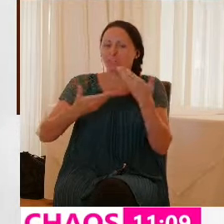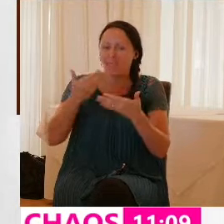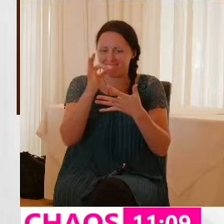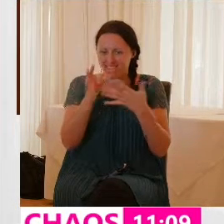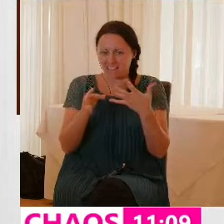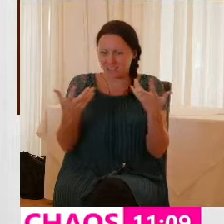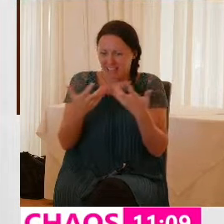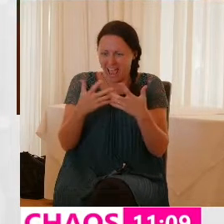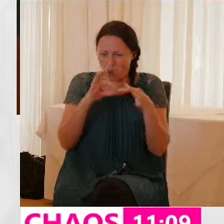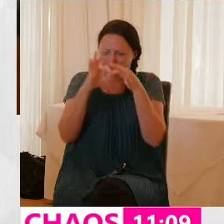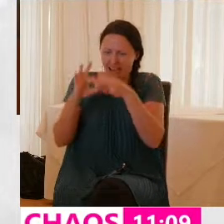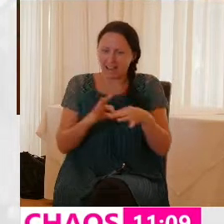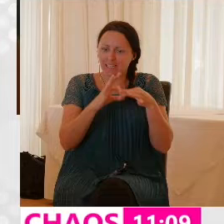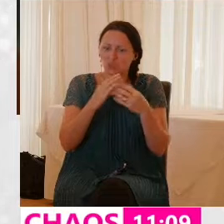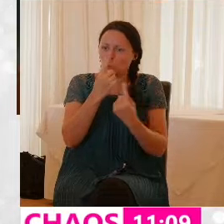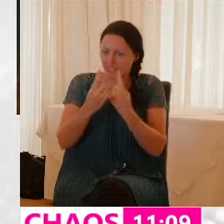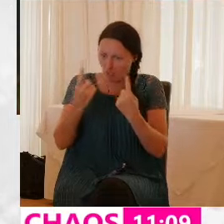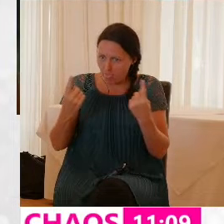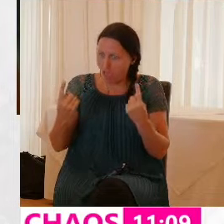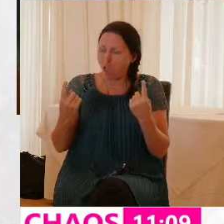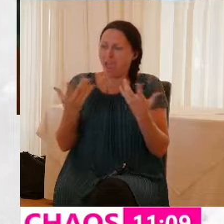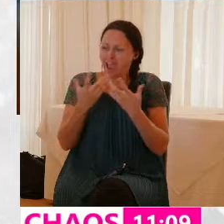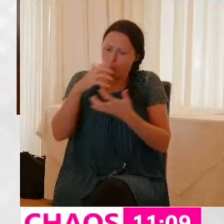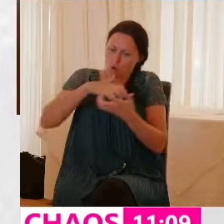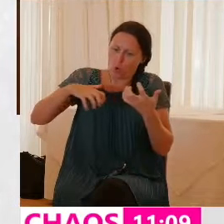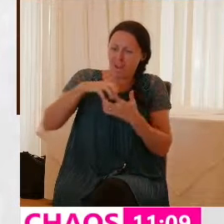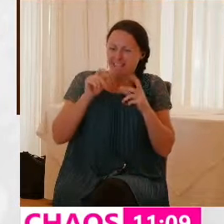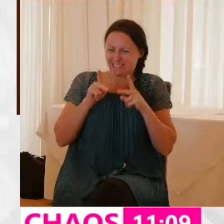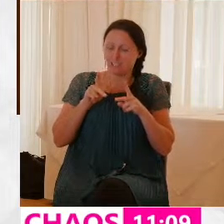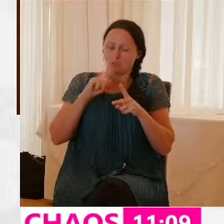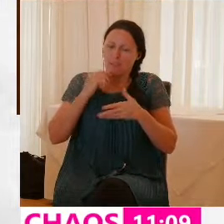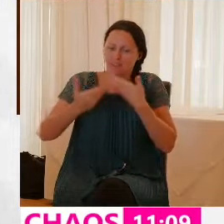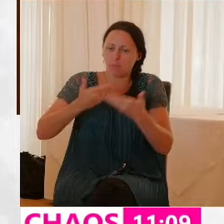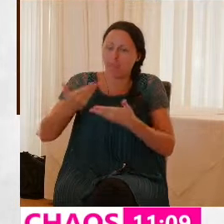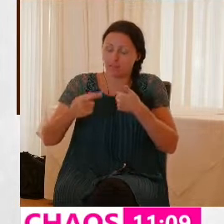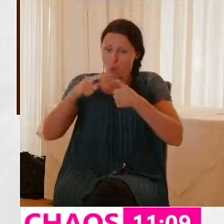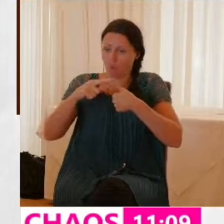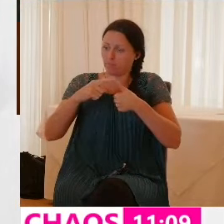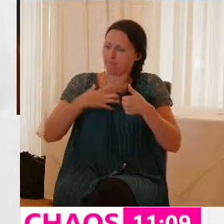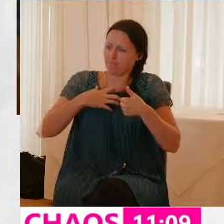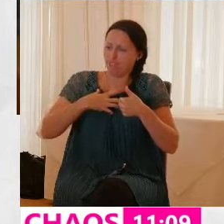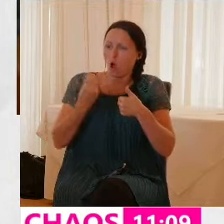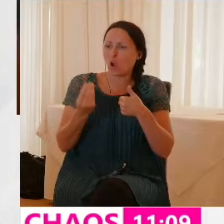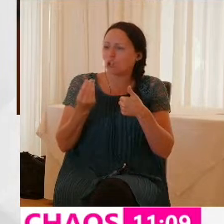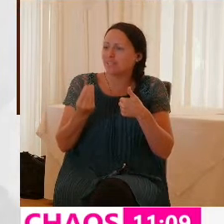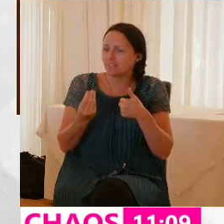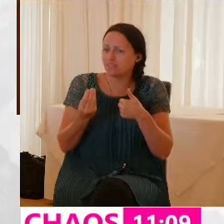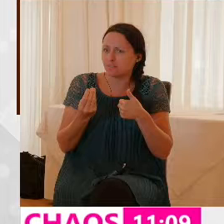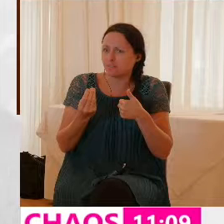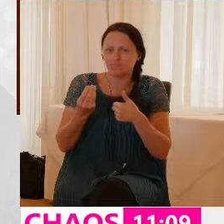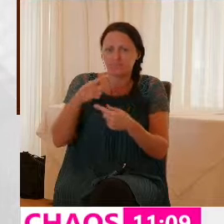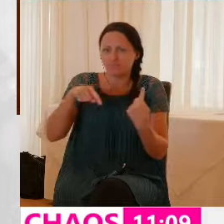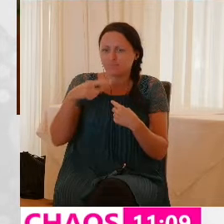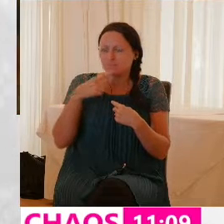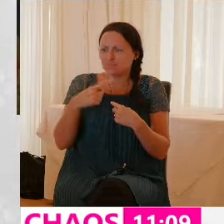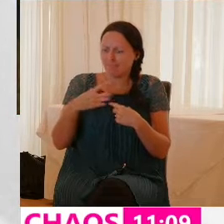all the things interact with each other and shape this complex system indeed. So they were telling fear of cost, and I was telling that, okay, fear of cost leads